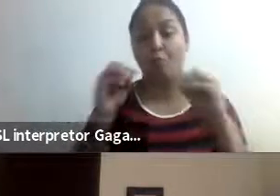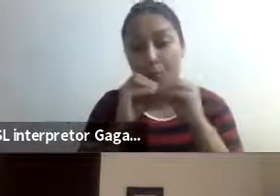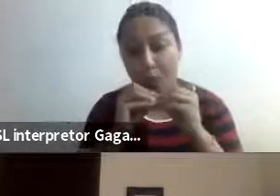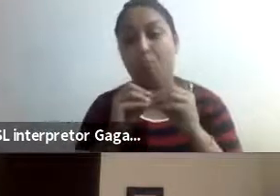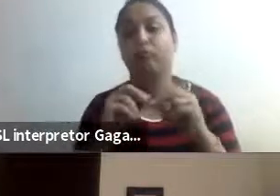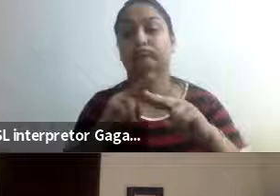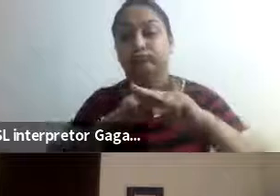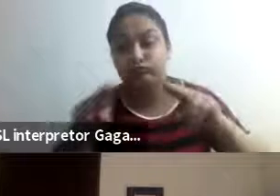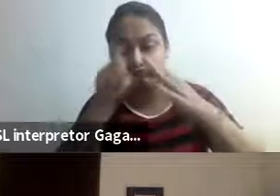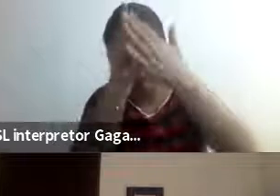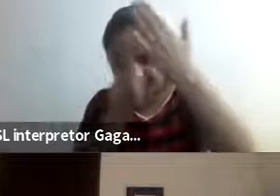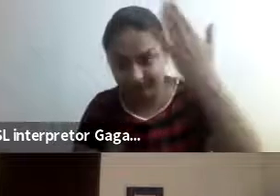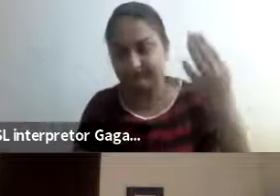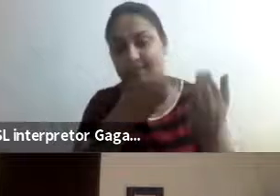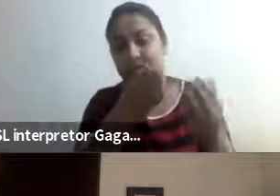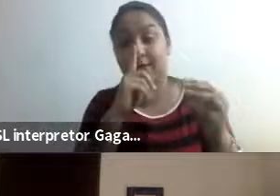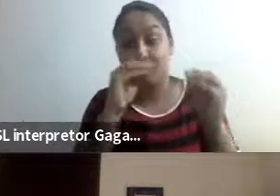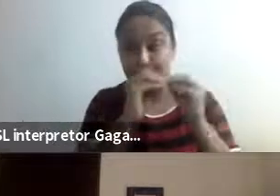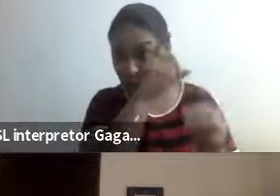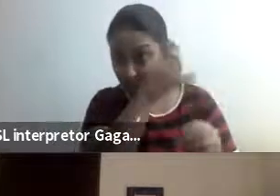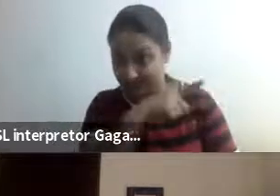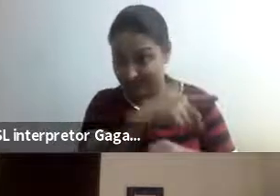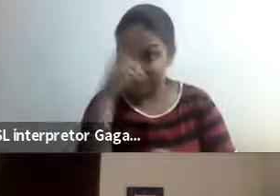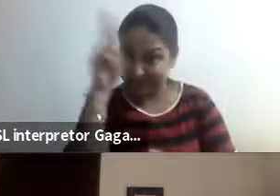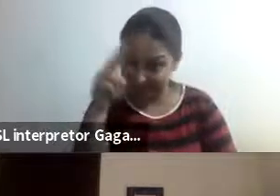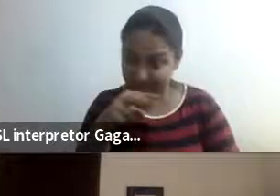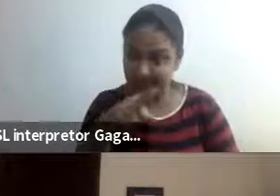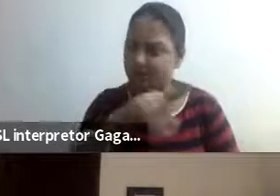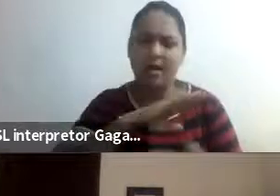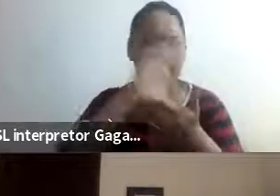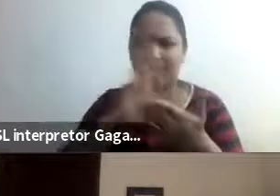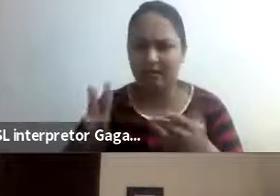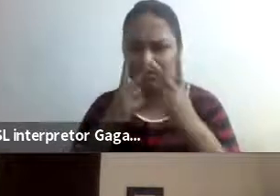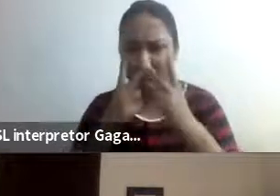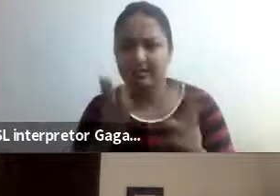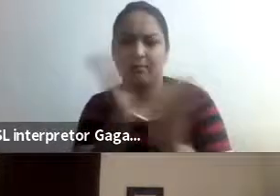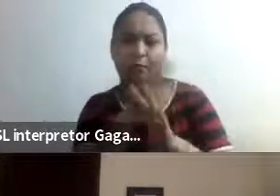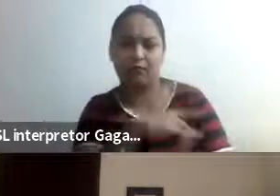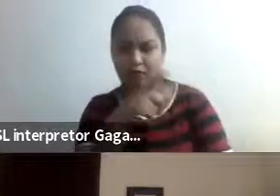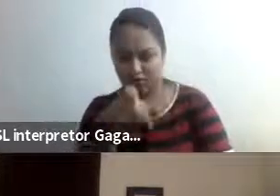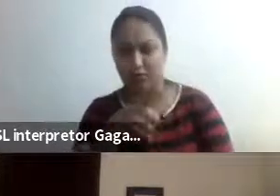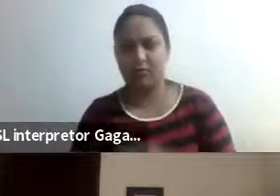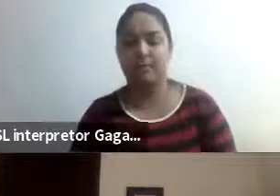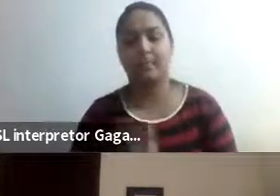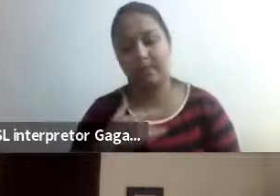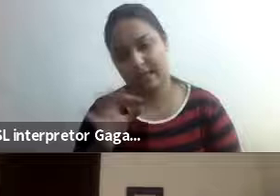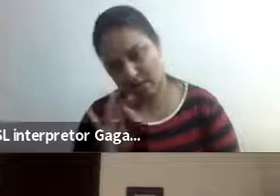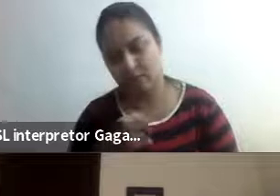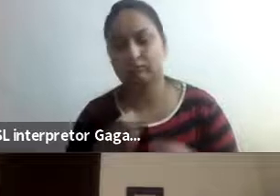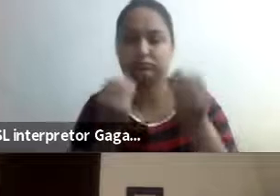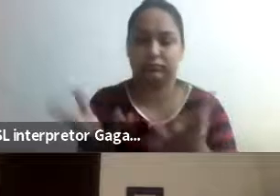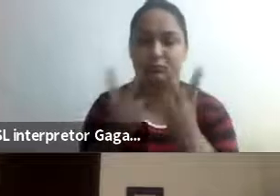begins. Because although Bhuribai was painting as a child, you haven't seen it in the previous chapters, but I'd like to bring it up